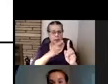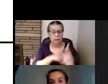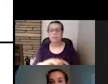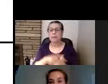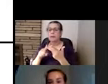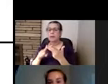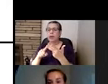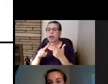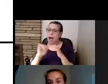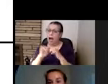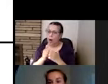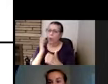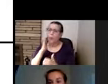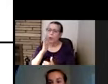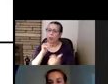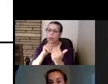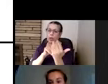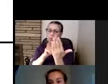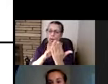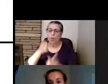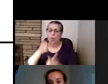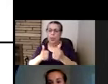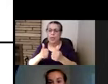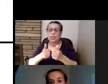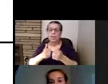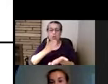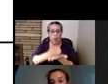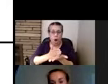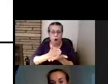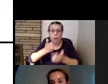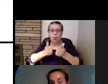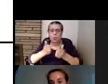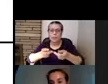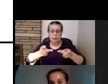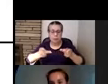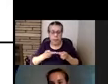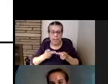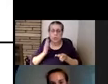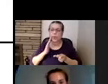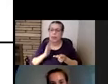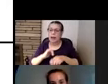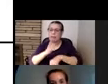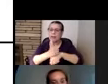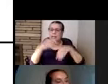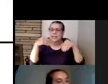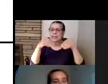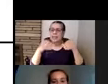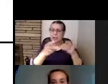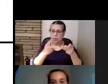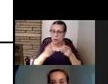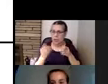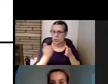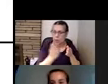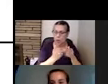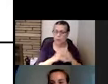methodology or approach for choosing which MBTA stops and stations should be targeted for receipt of a sales location nearby.